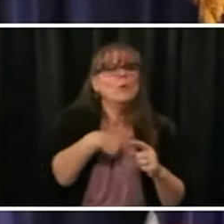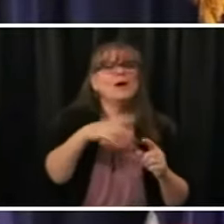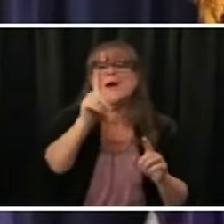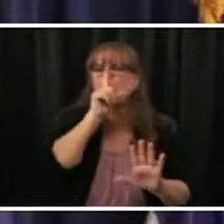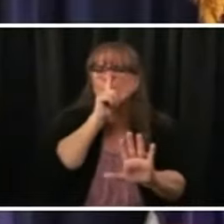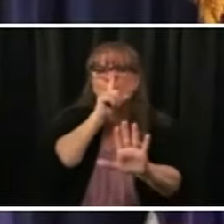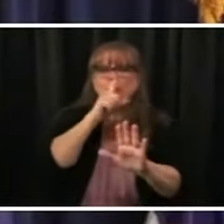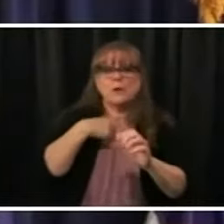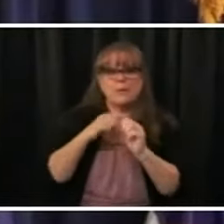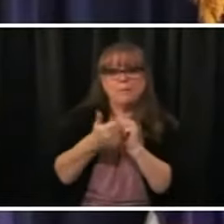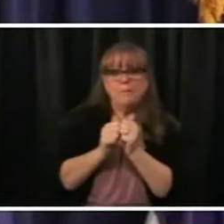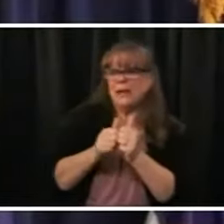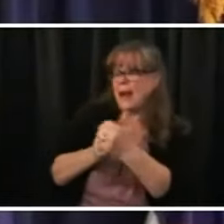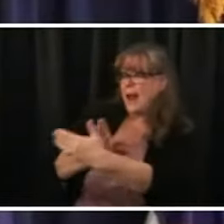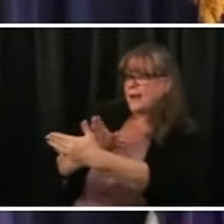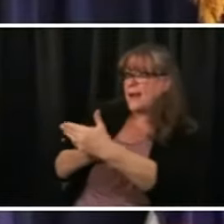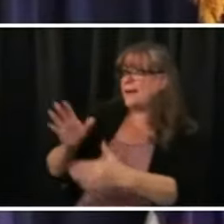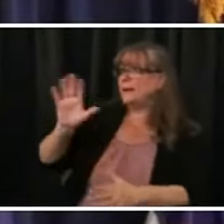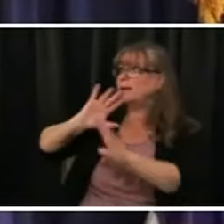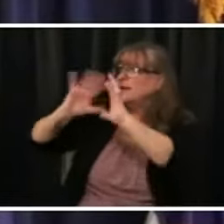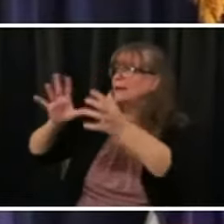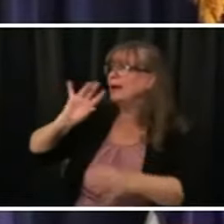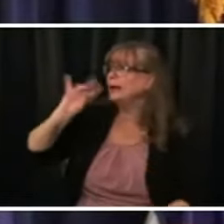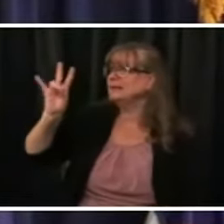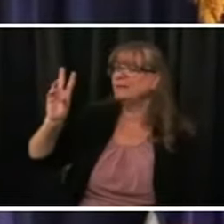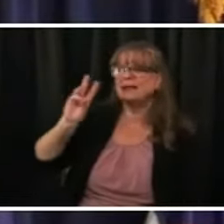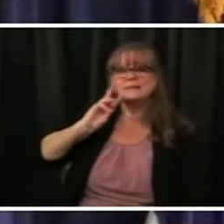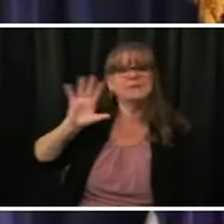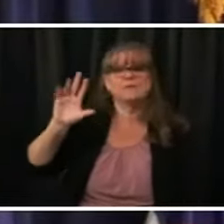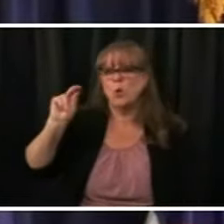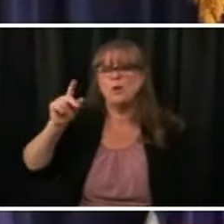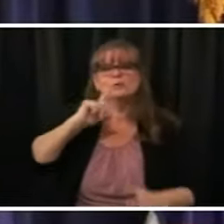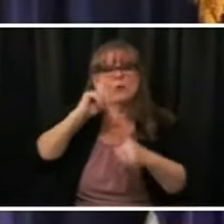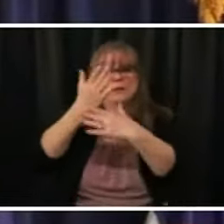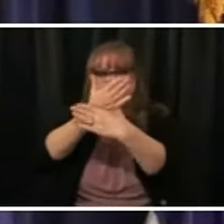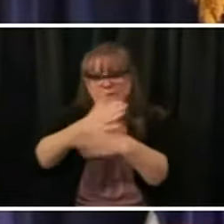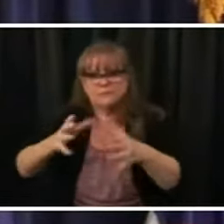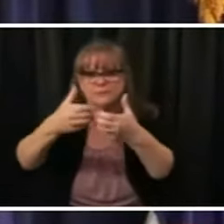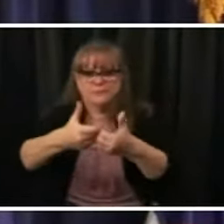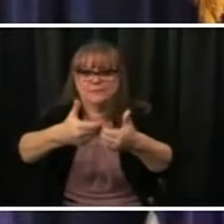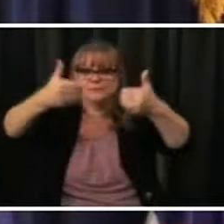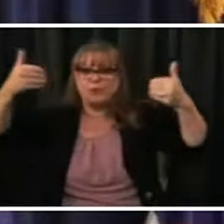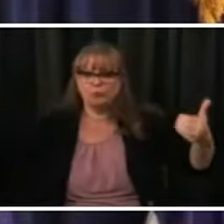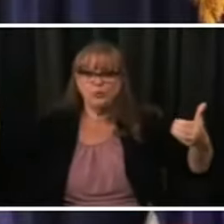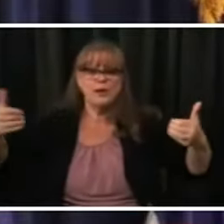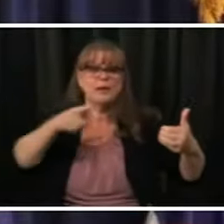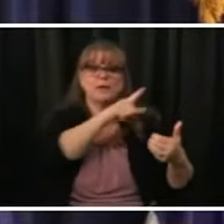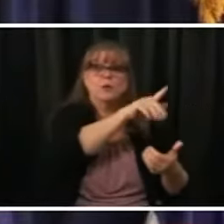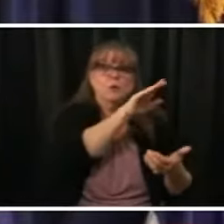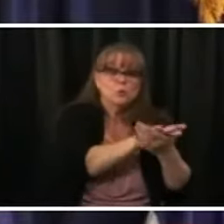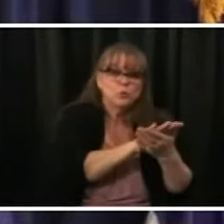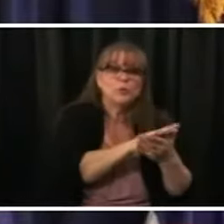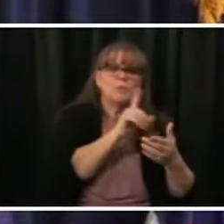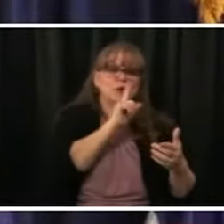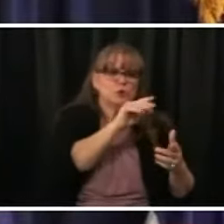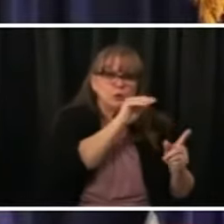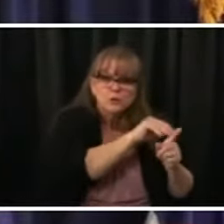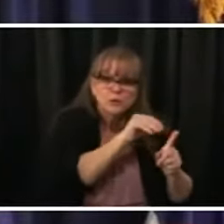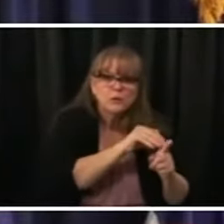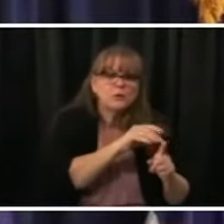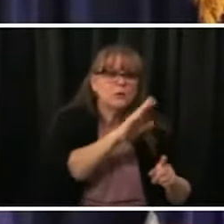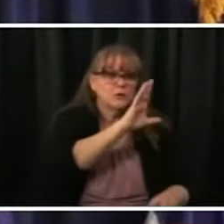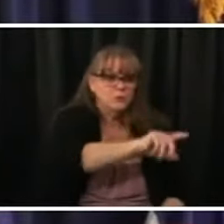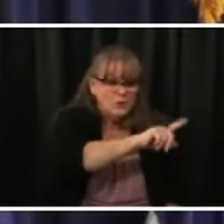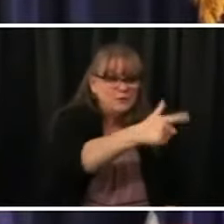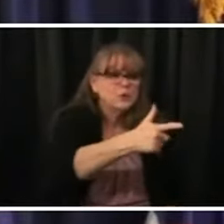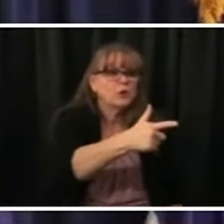of some randomized database. They get an email or contacted by their employer, the school district or school, that says go in at this time, at this date, or here's how you